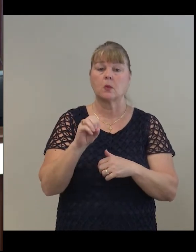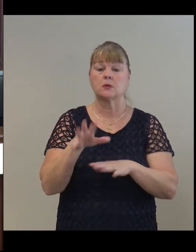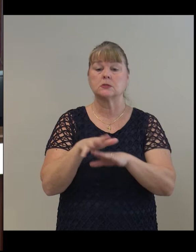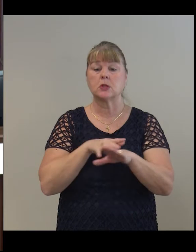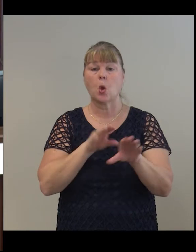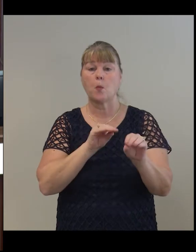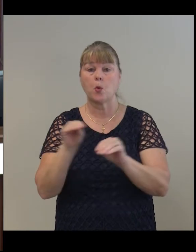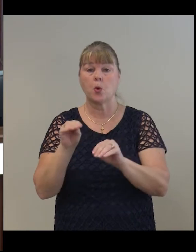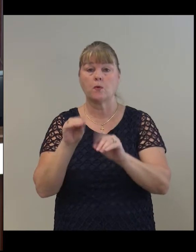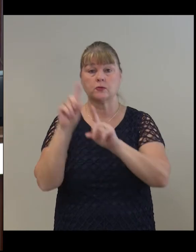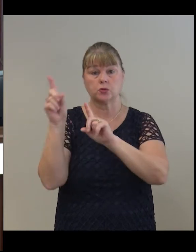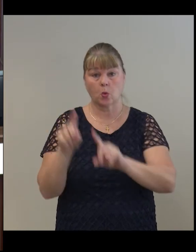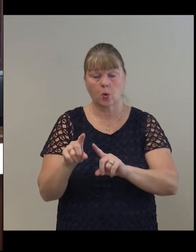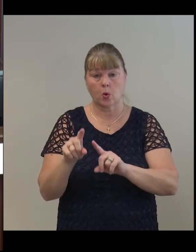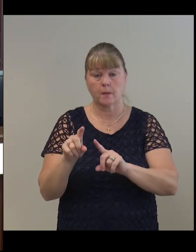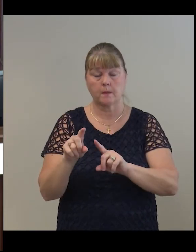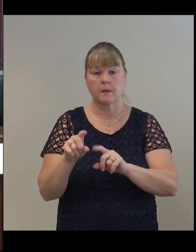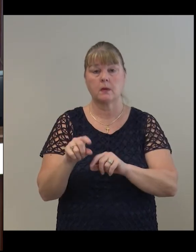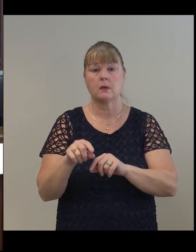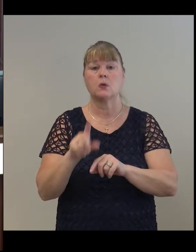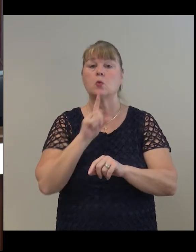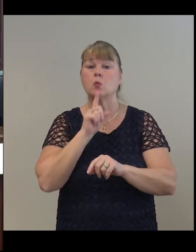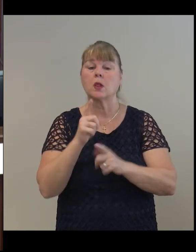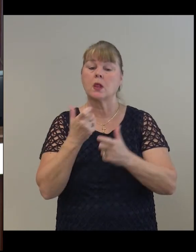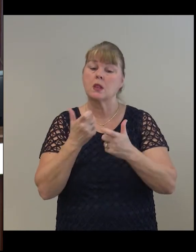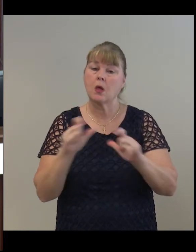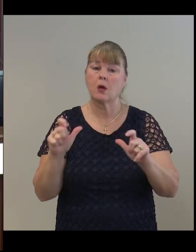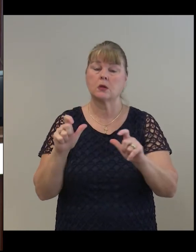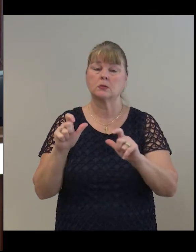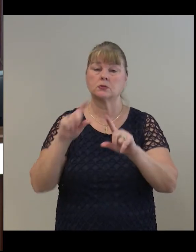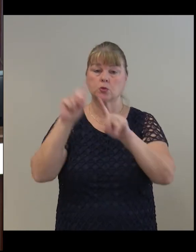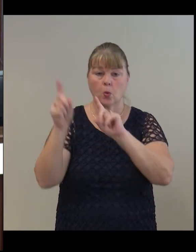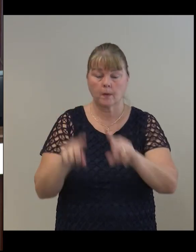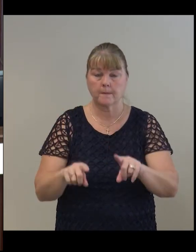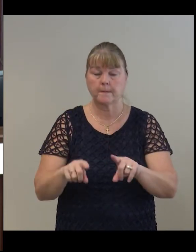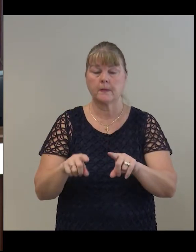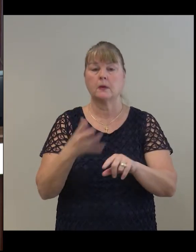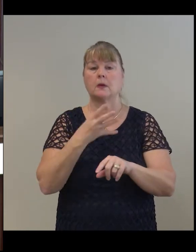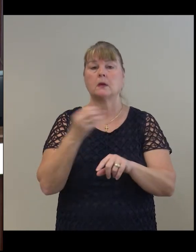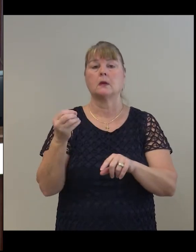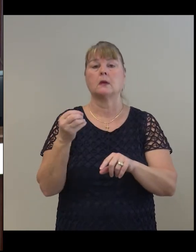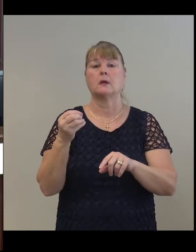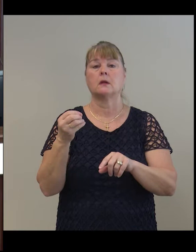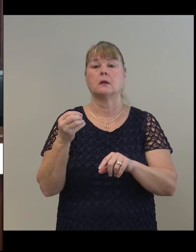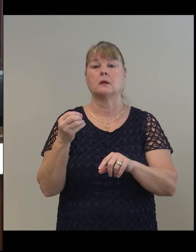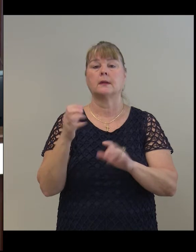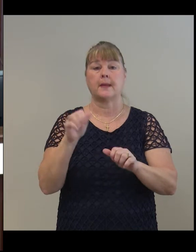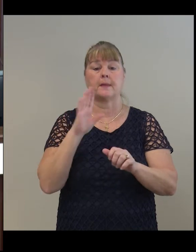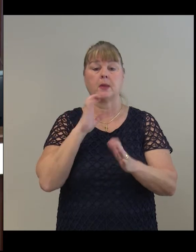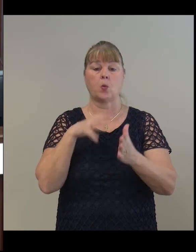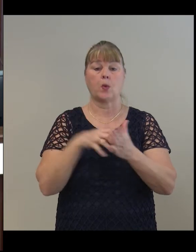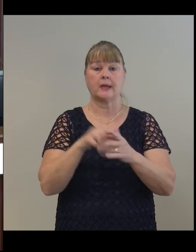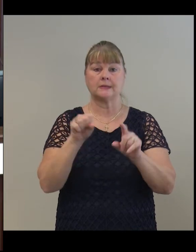storms, and typically can be weaker systems, are going to produce the most amount of rainfall.